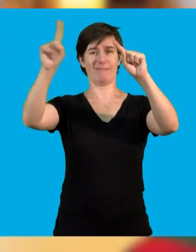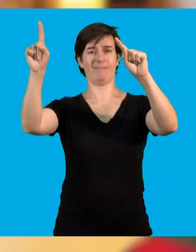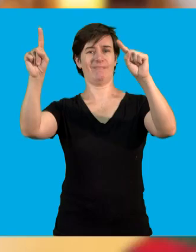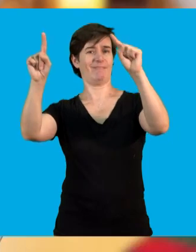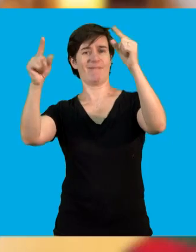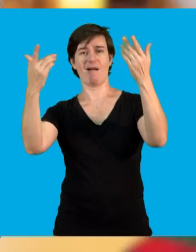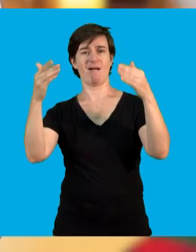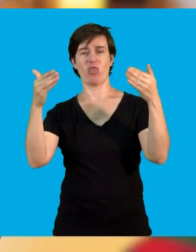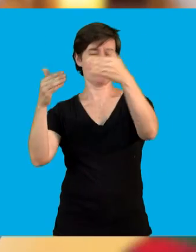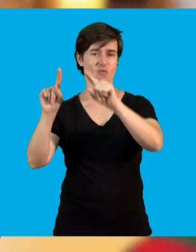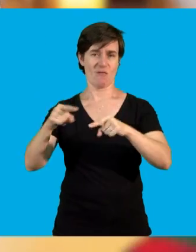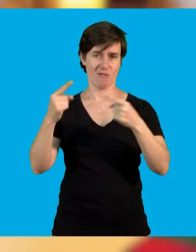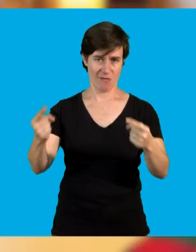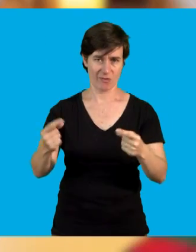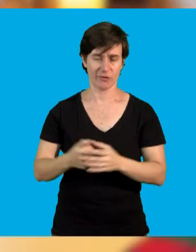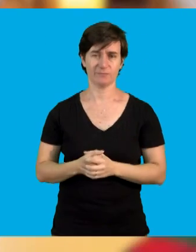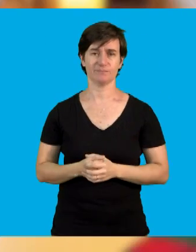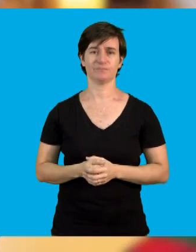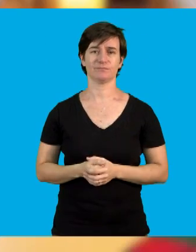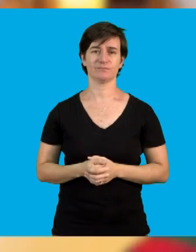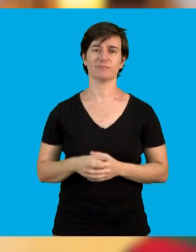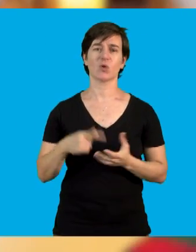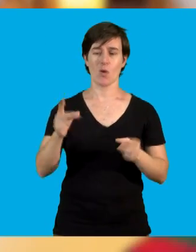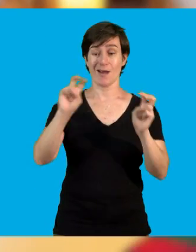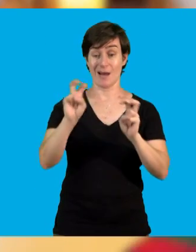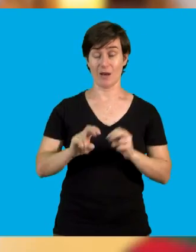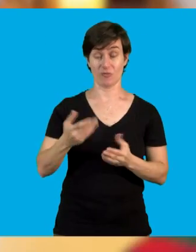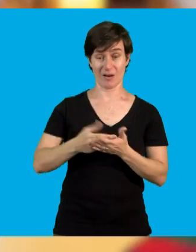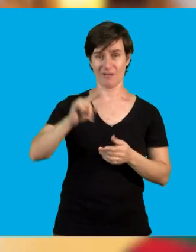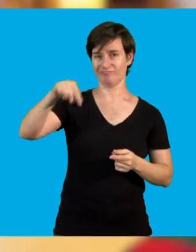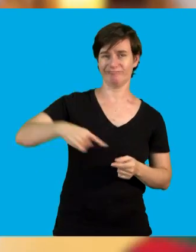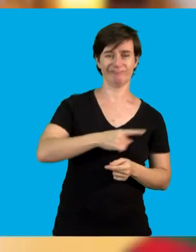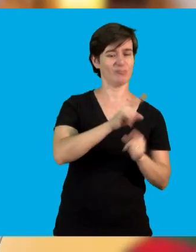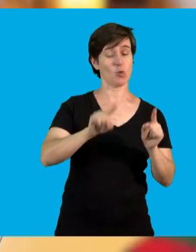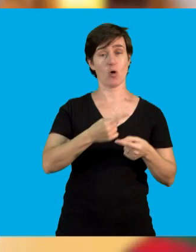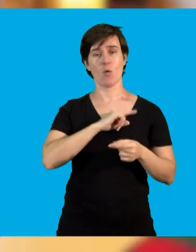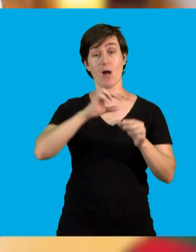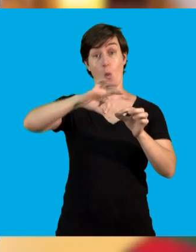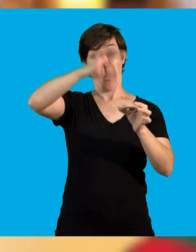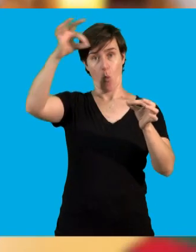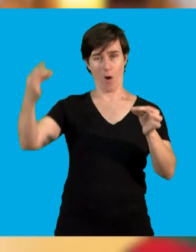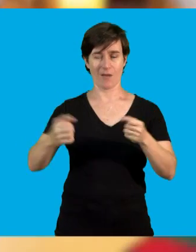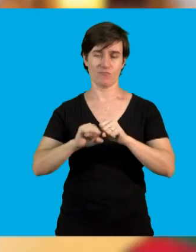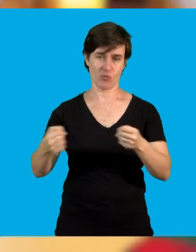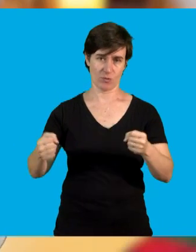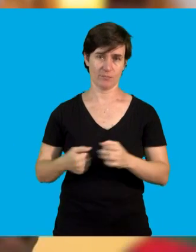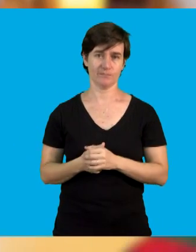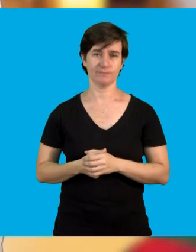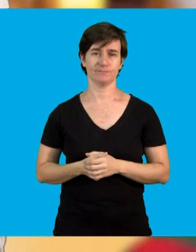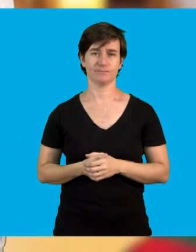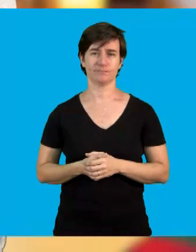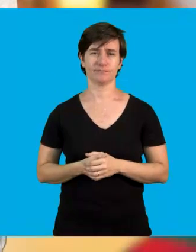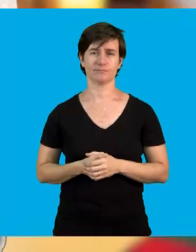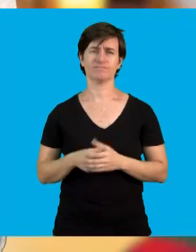means there's an open circuit. Electricity, or in this case, the electrical current will not be able to move from one point to the next point.